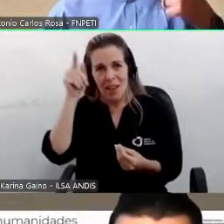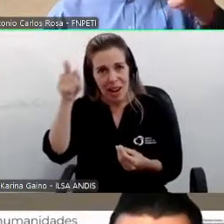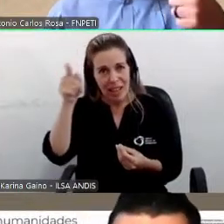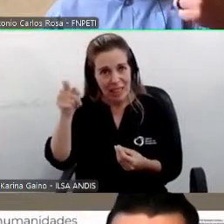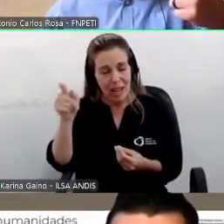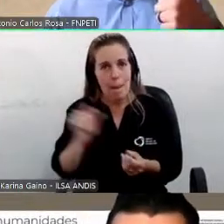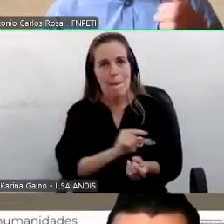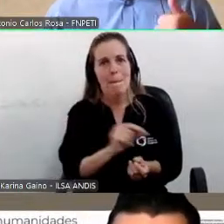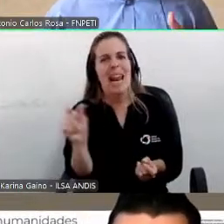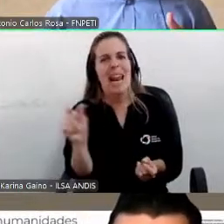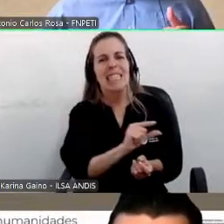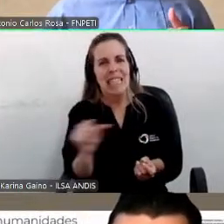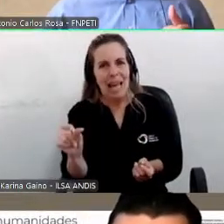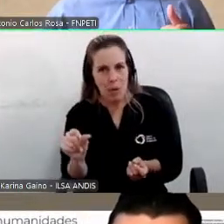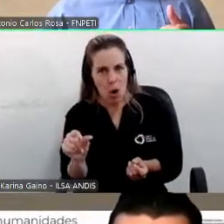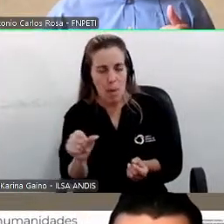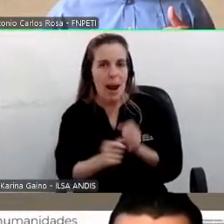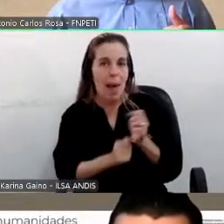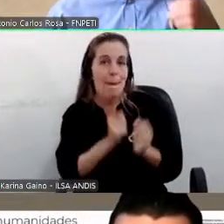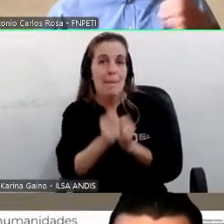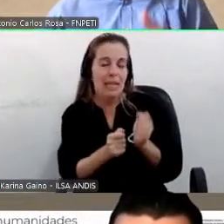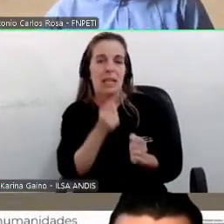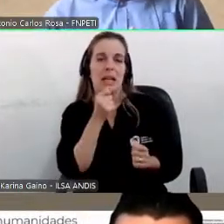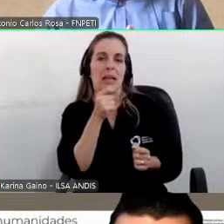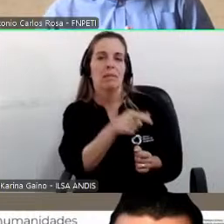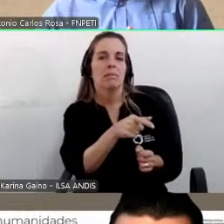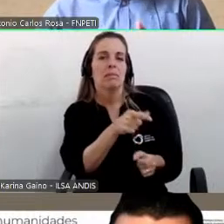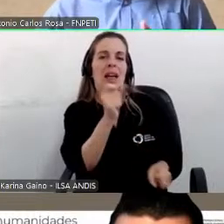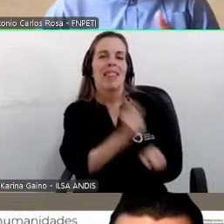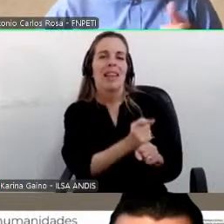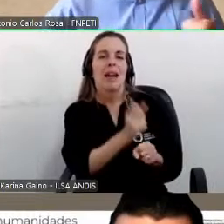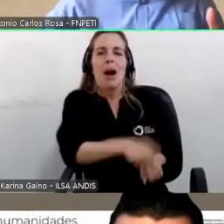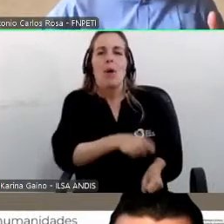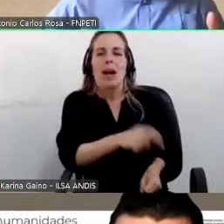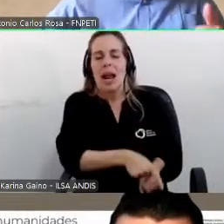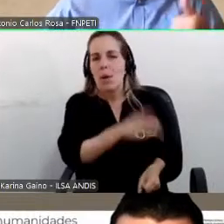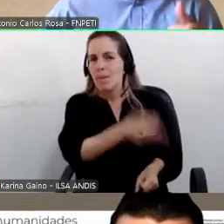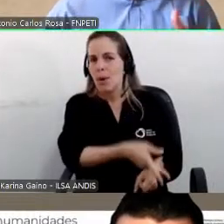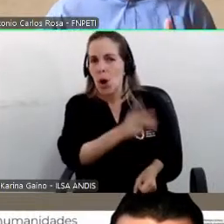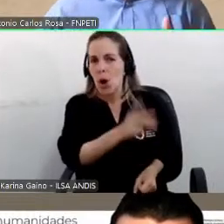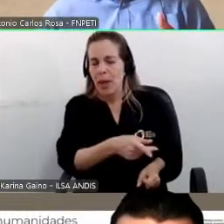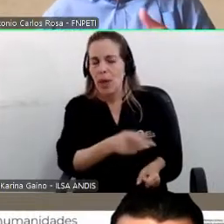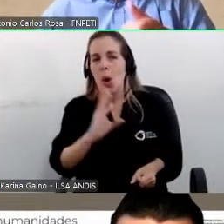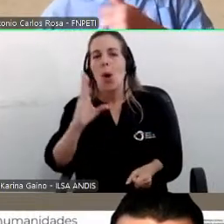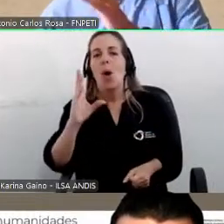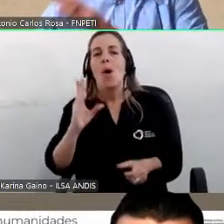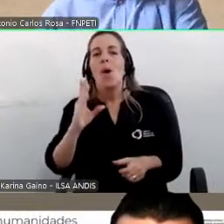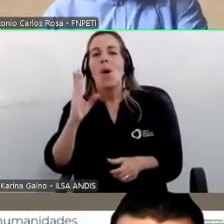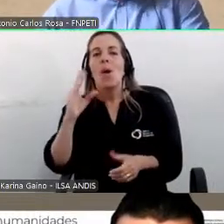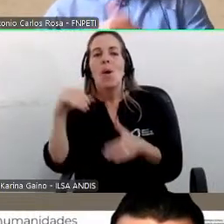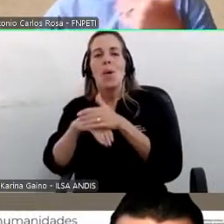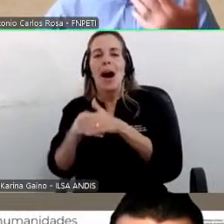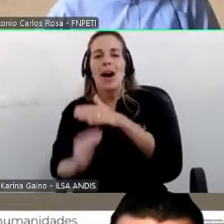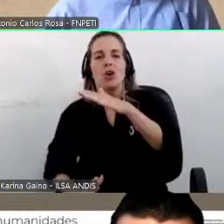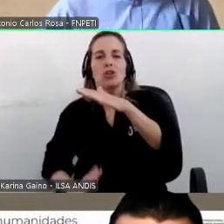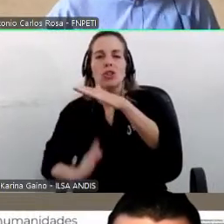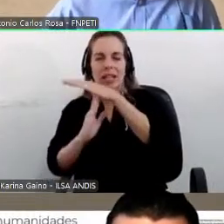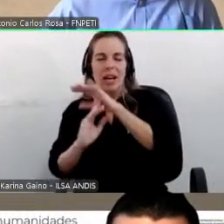by the National Development Bank for those companies using slave labor. And the